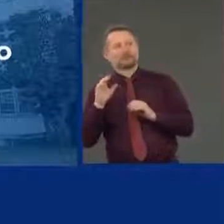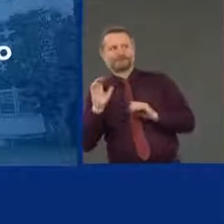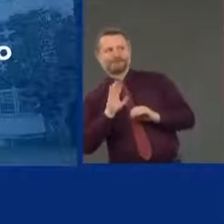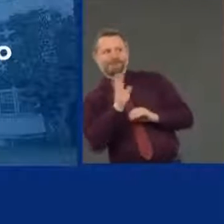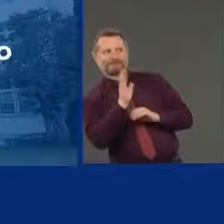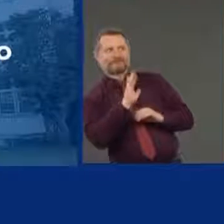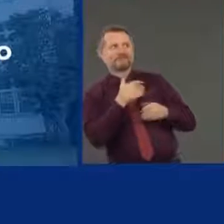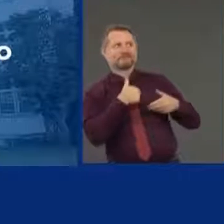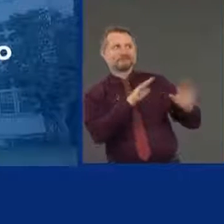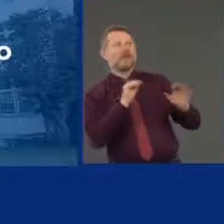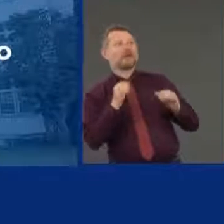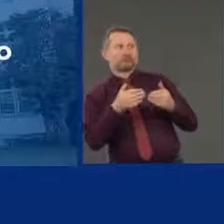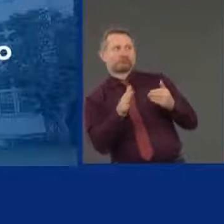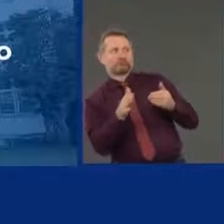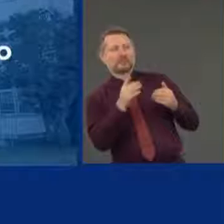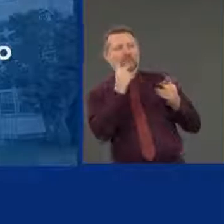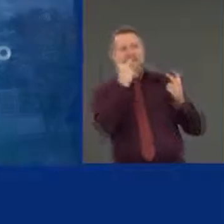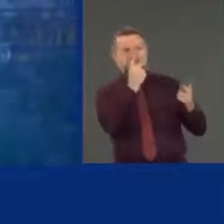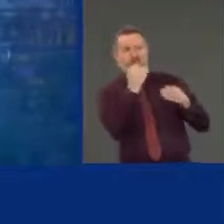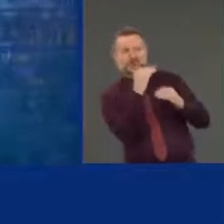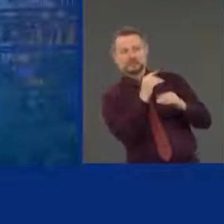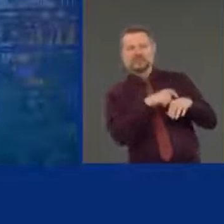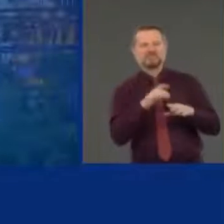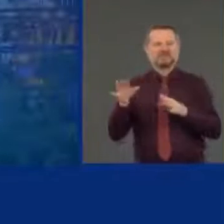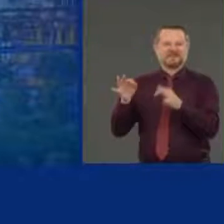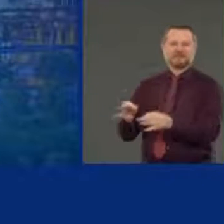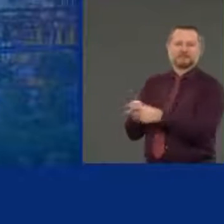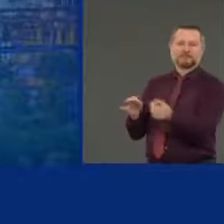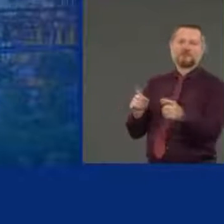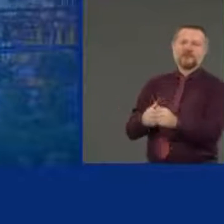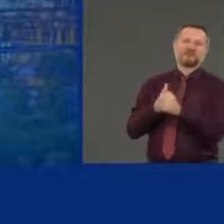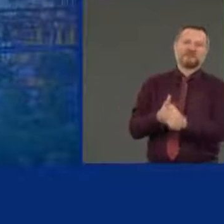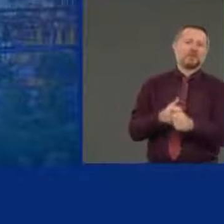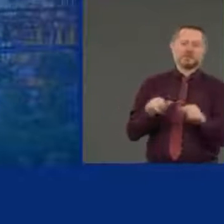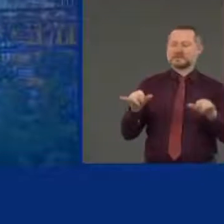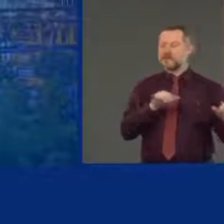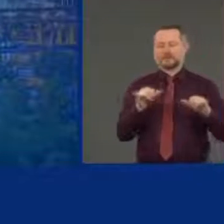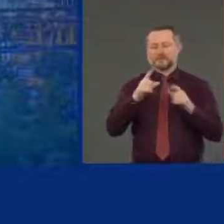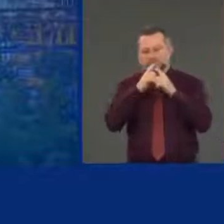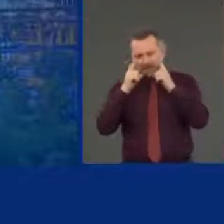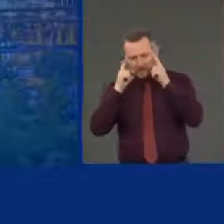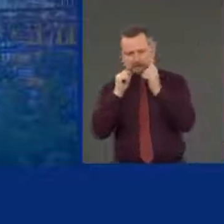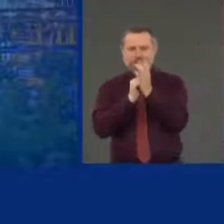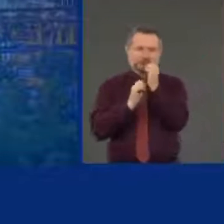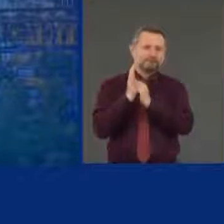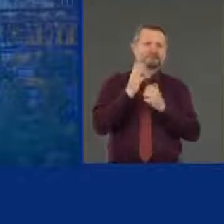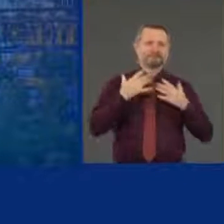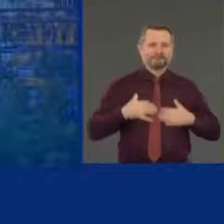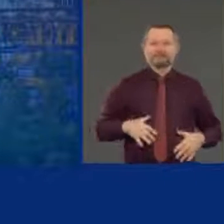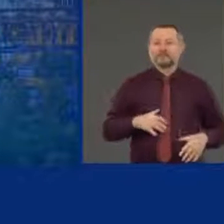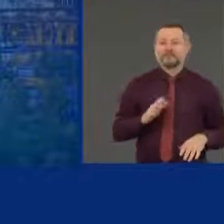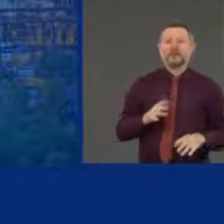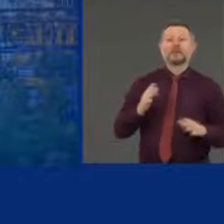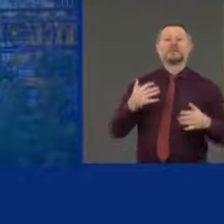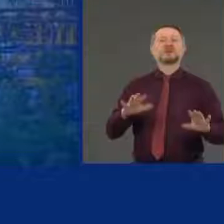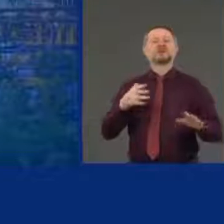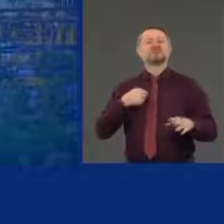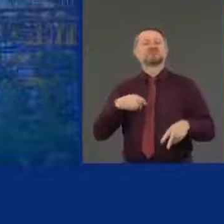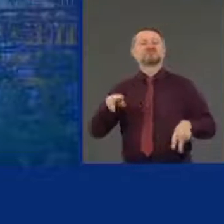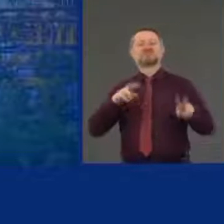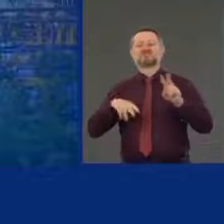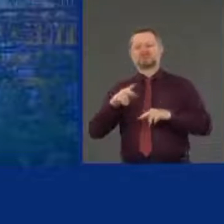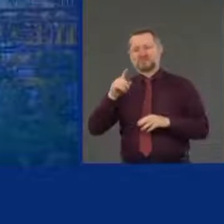follow state guidelines, masks, etc. We've reviewed the capital region